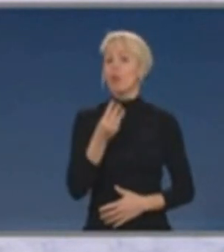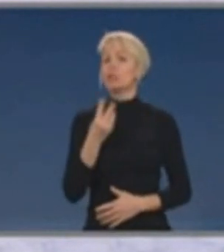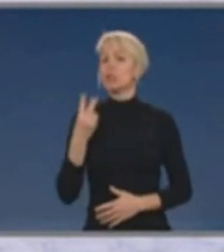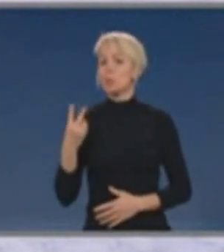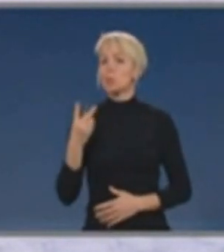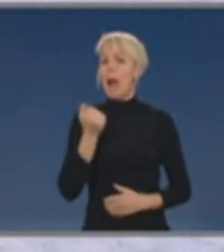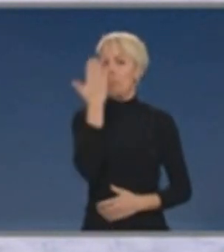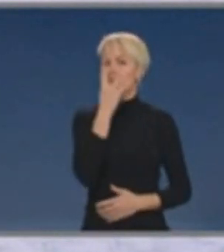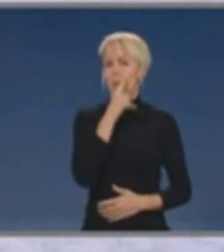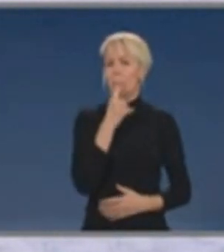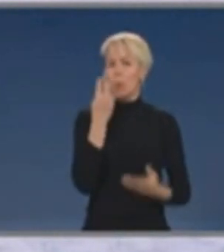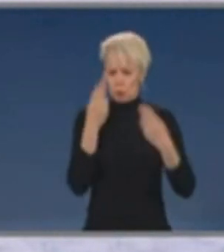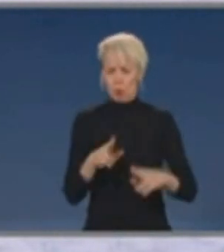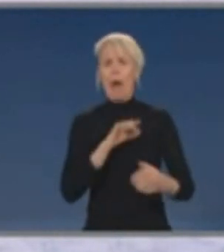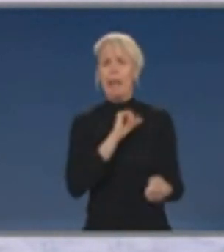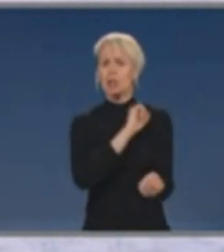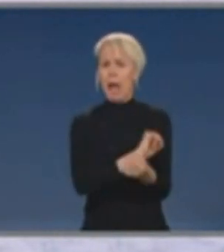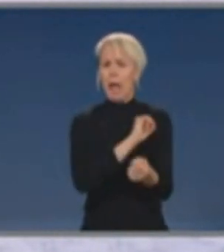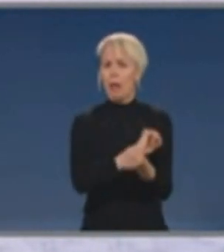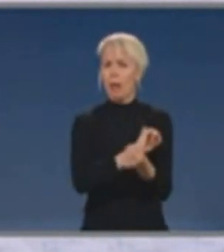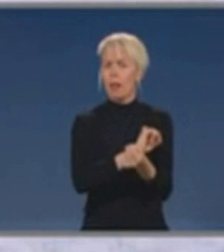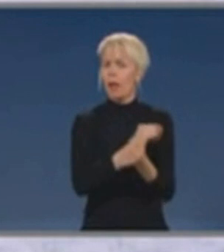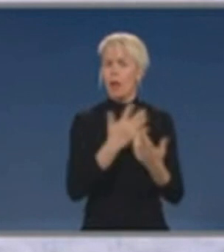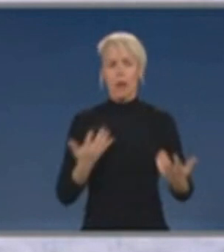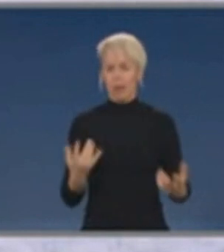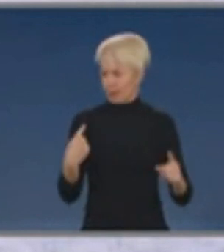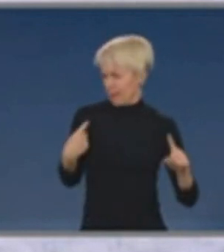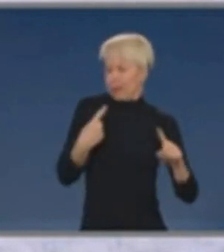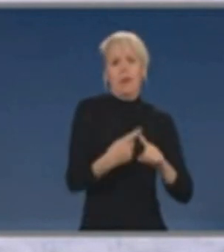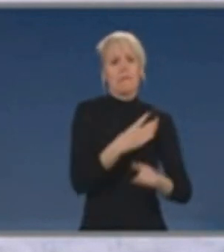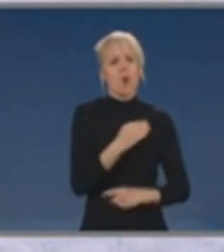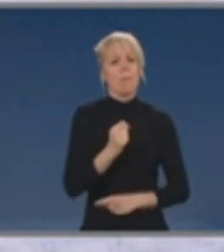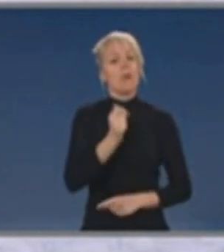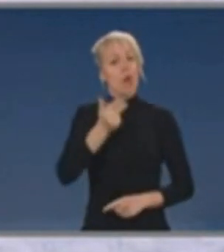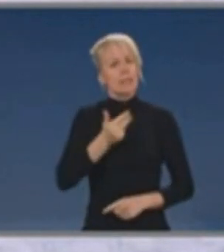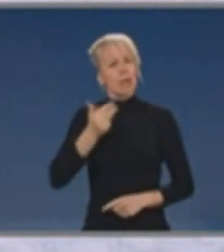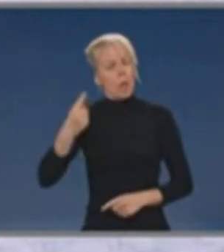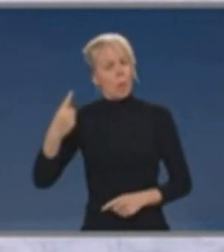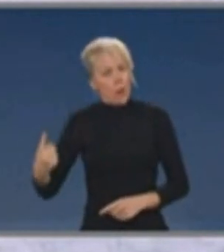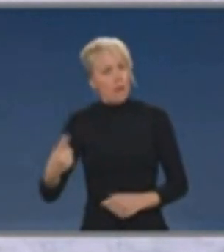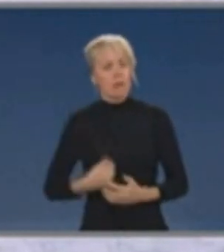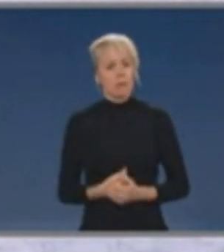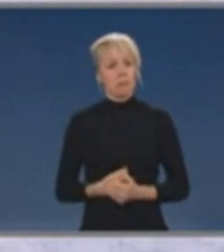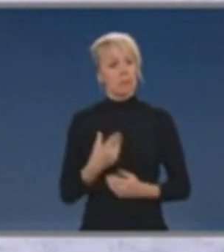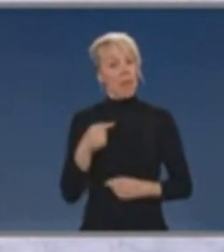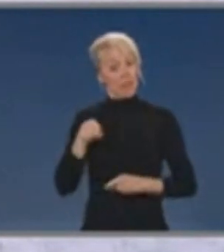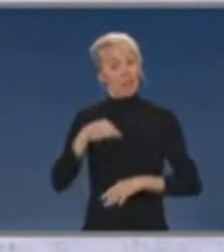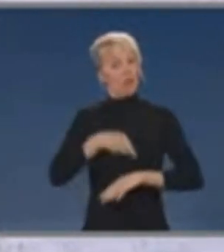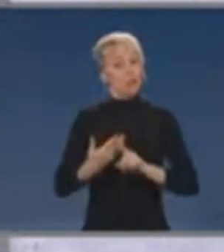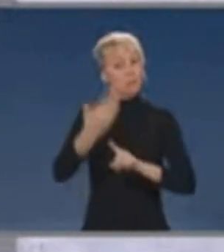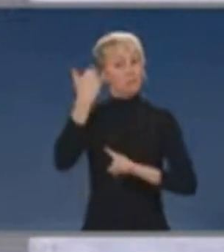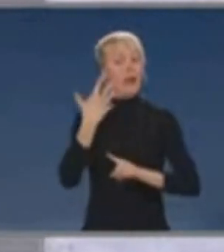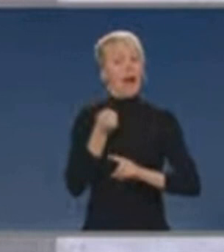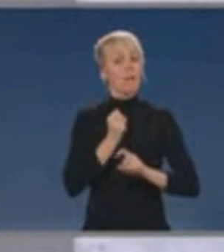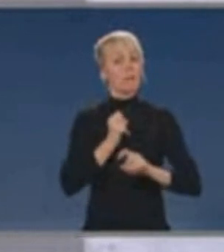the Royal Commission in 1991? And do you need to do anything more given that only 2/3 of the recommendations from that Royal Commission